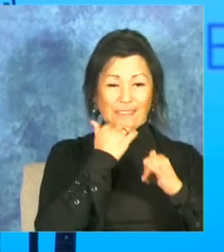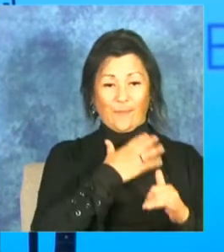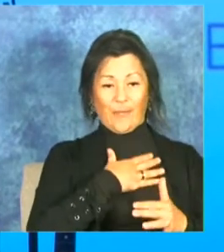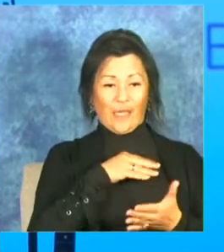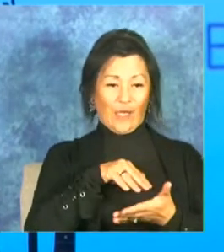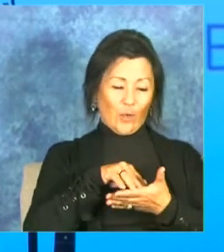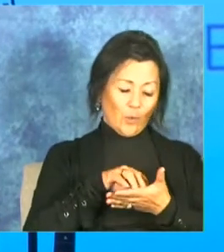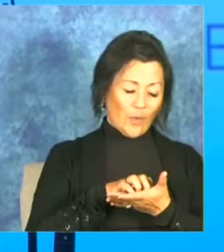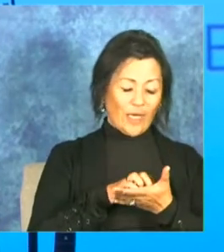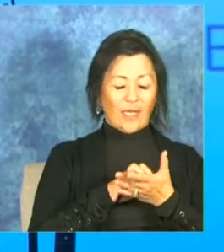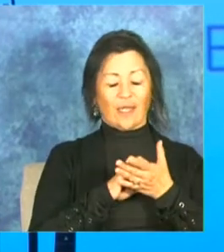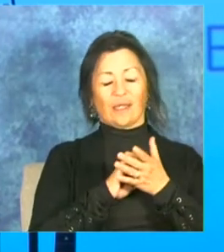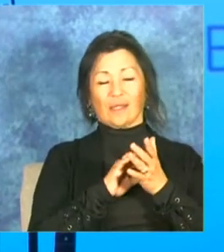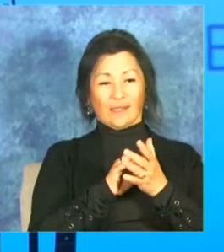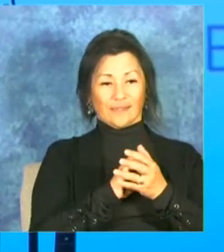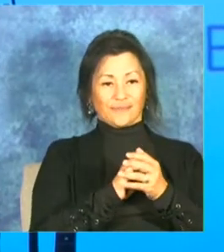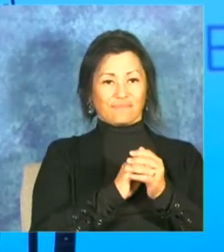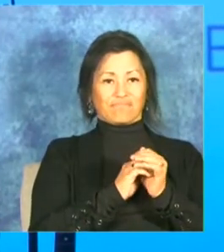weaknesses,